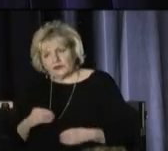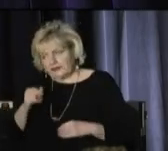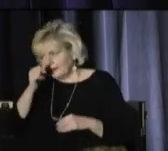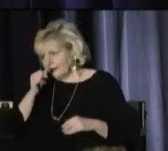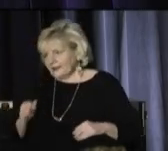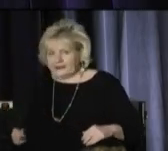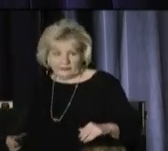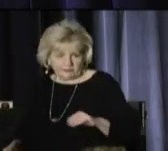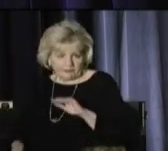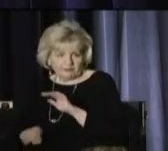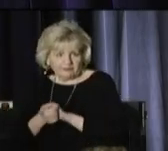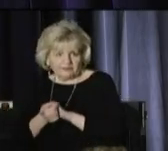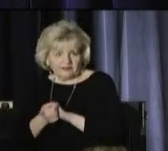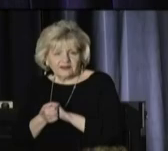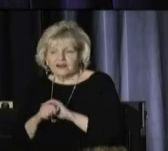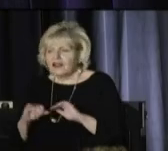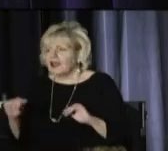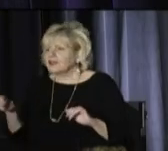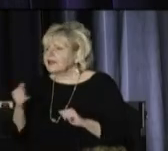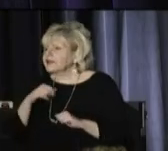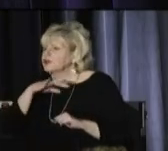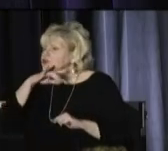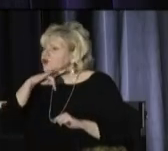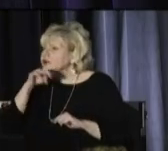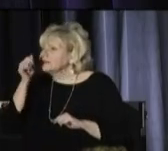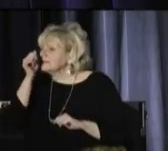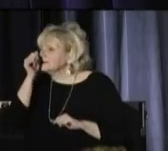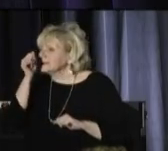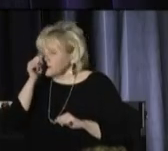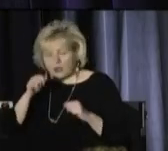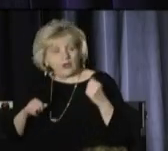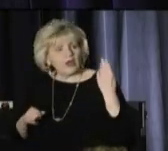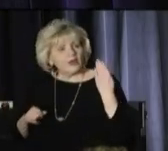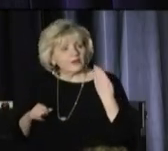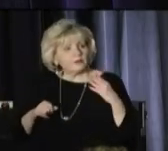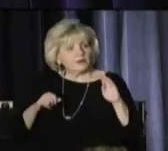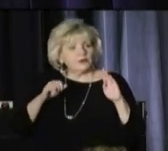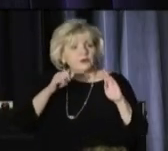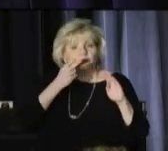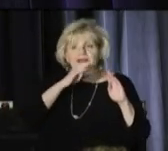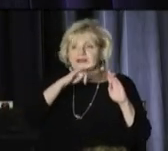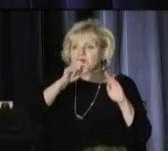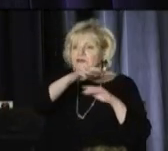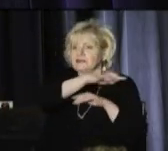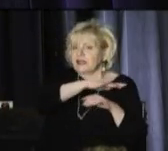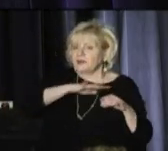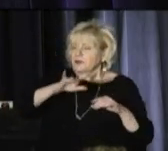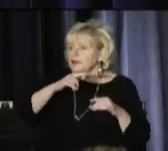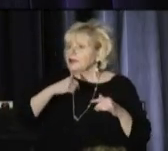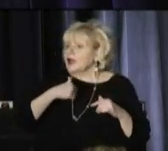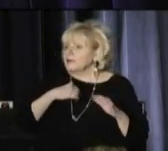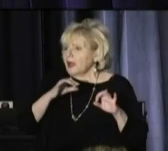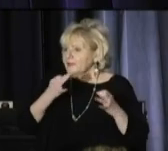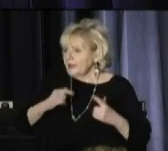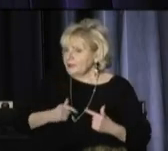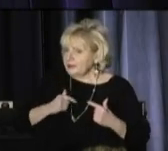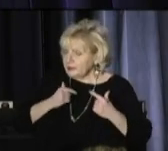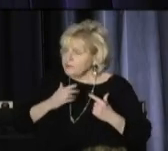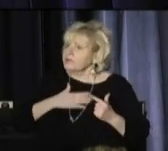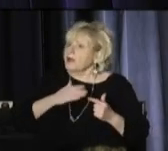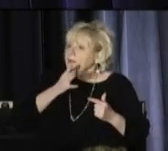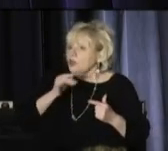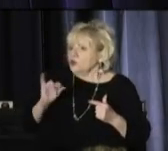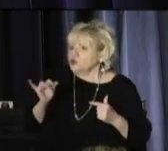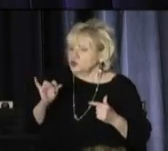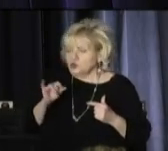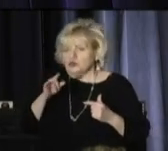it is, like a dirty secret. In the Blue Hills neighborhood where my family lived and my mother still lives, You will